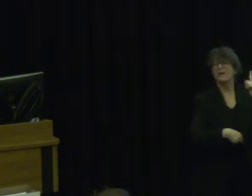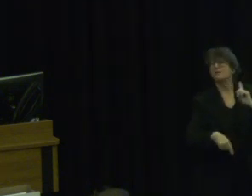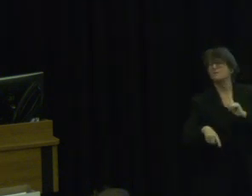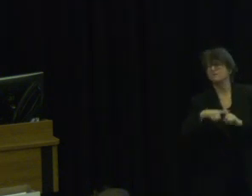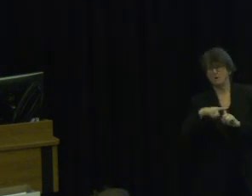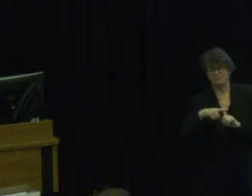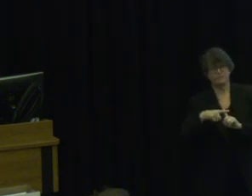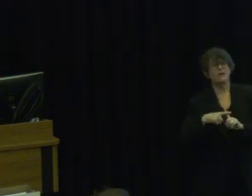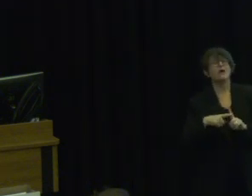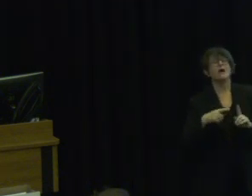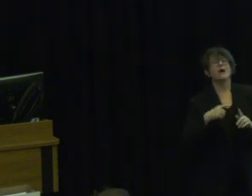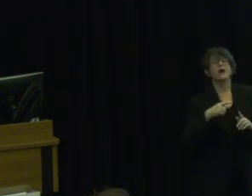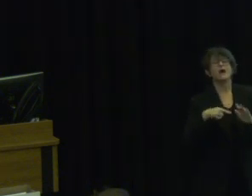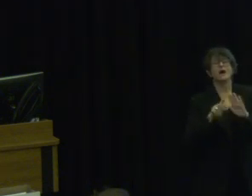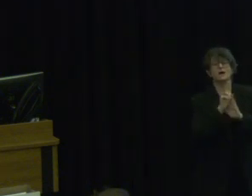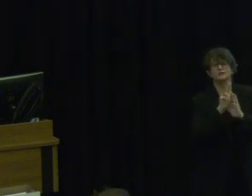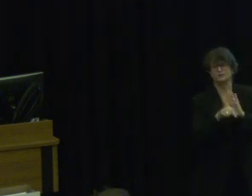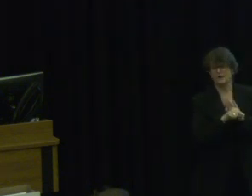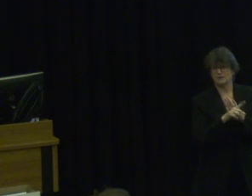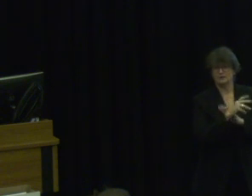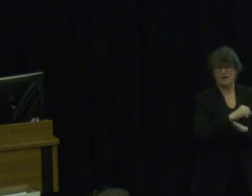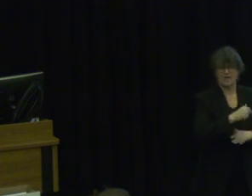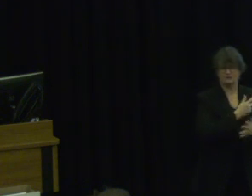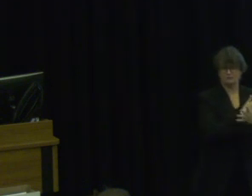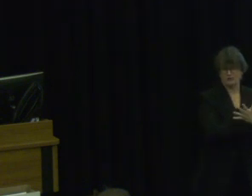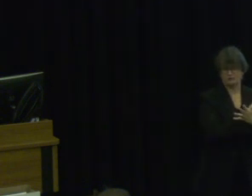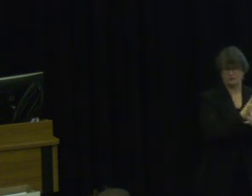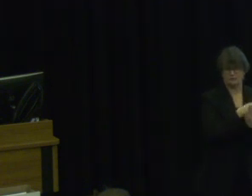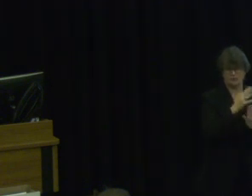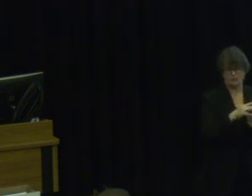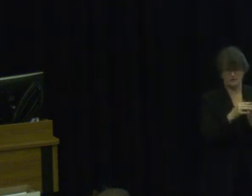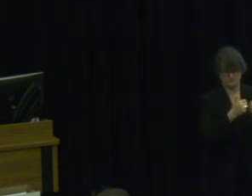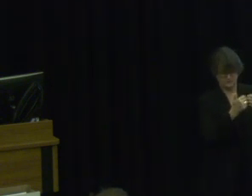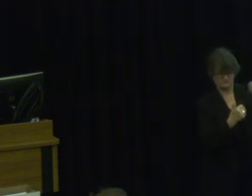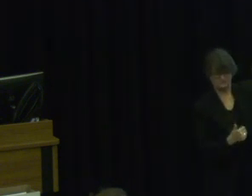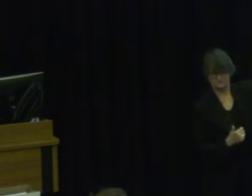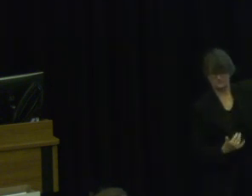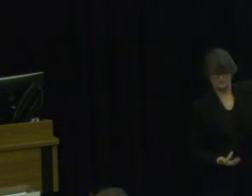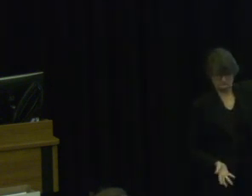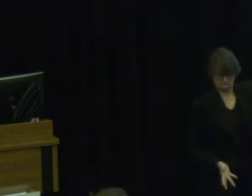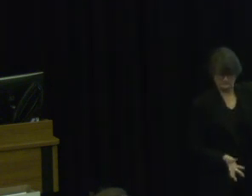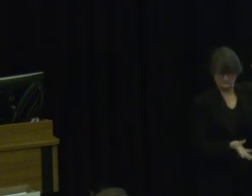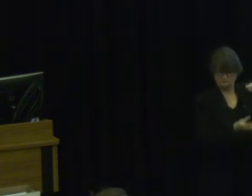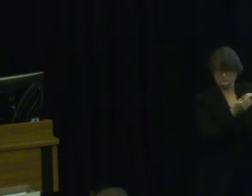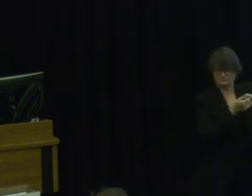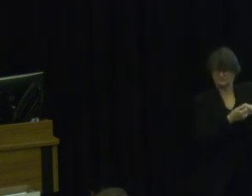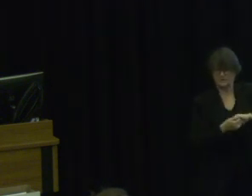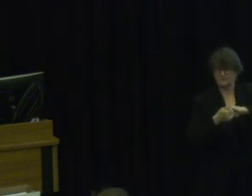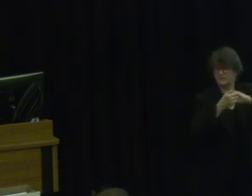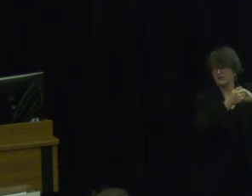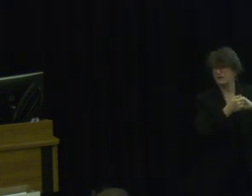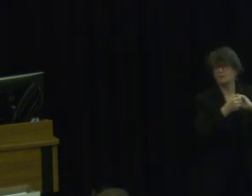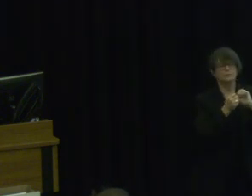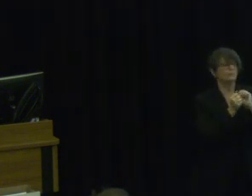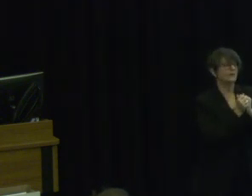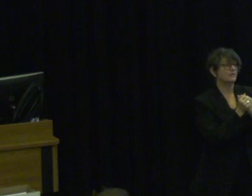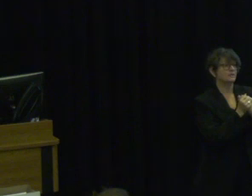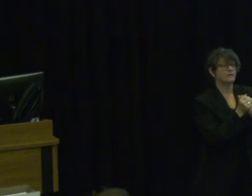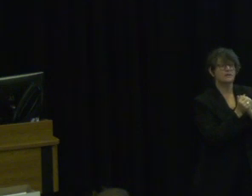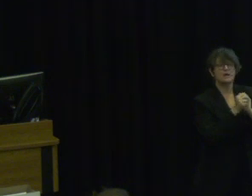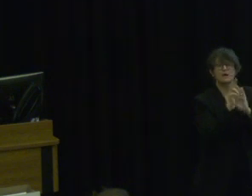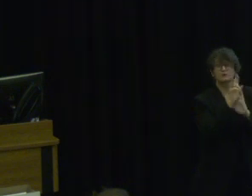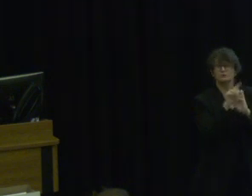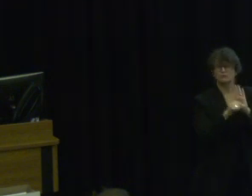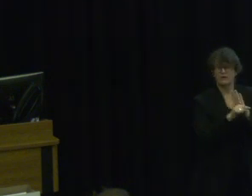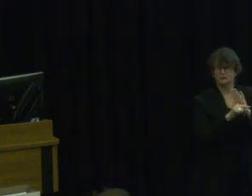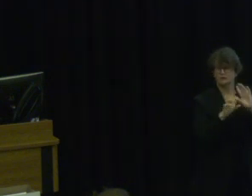public health management. And we hope to further the linkages with undergraduate